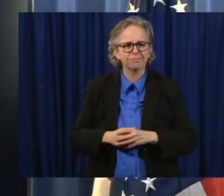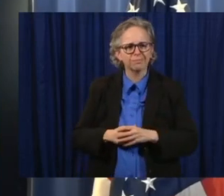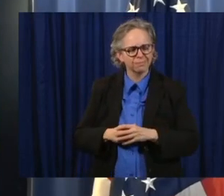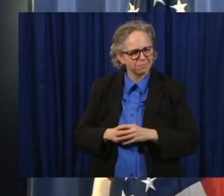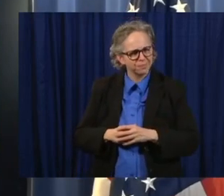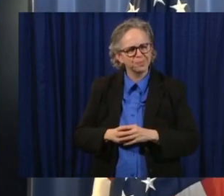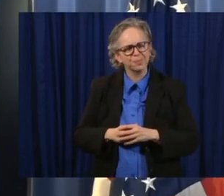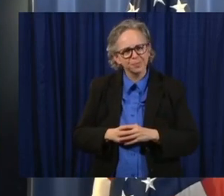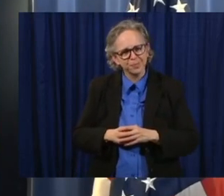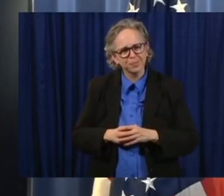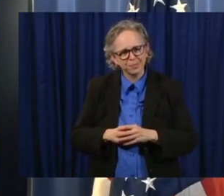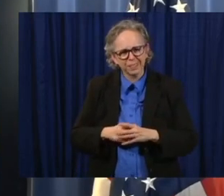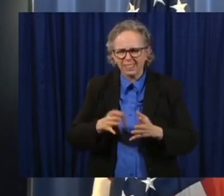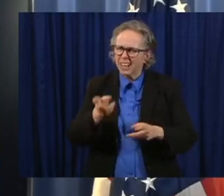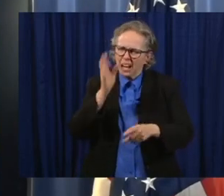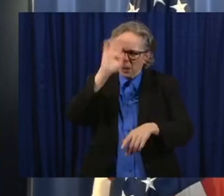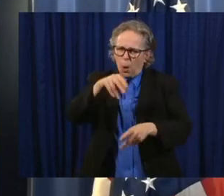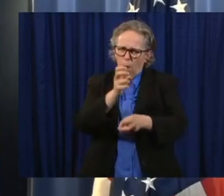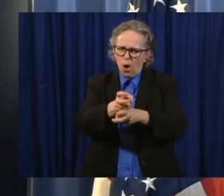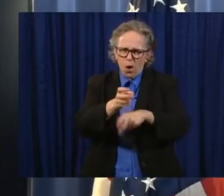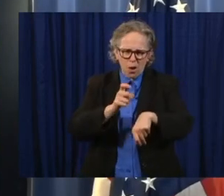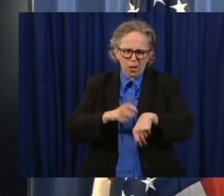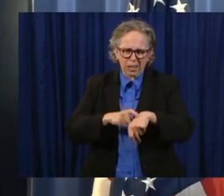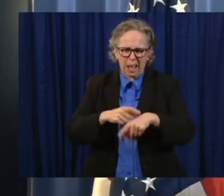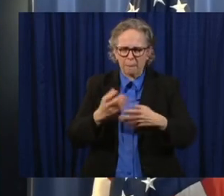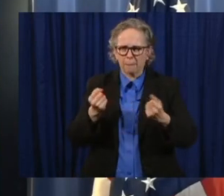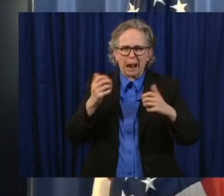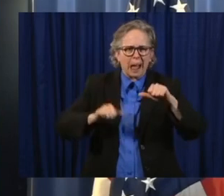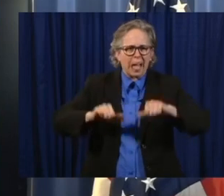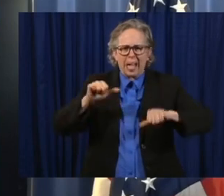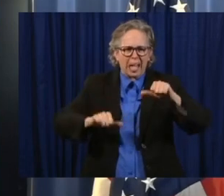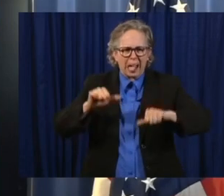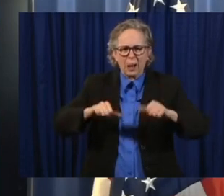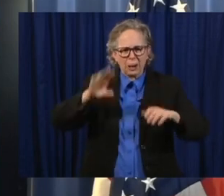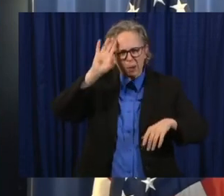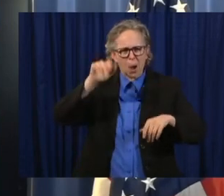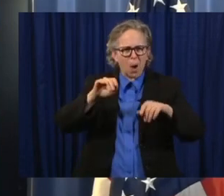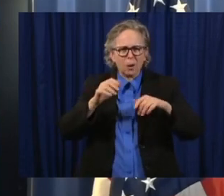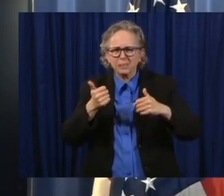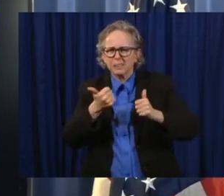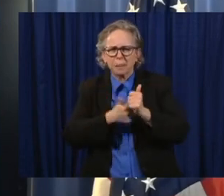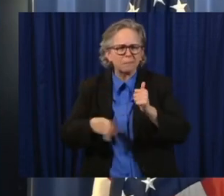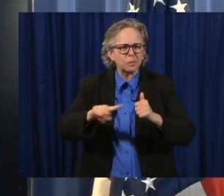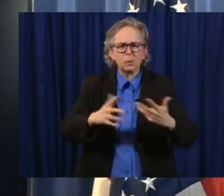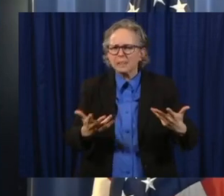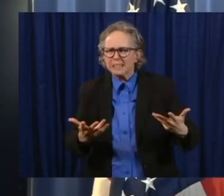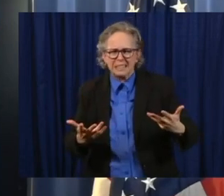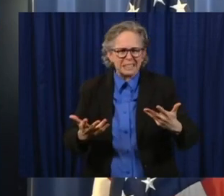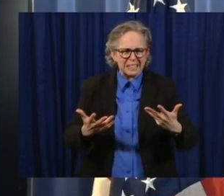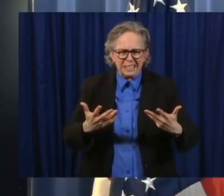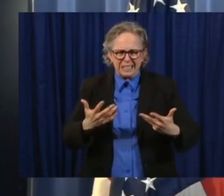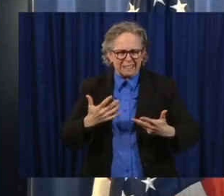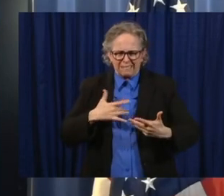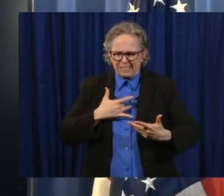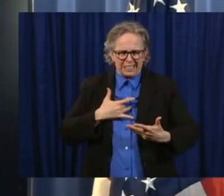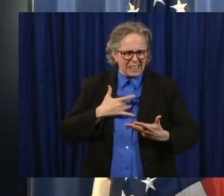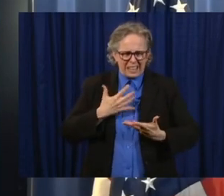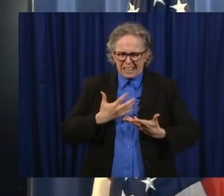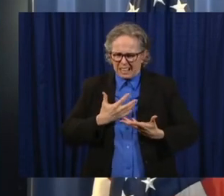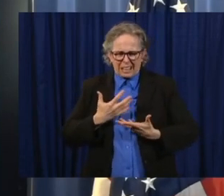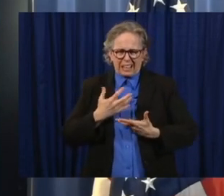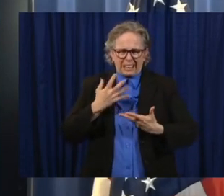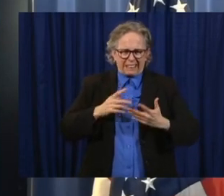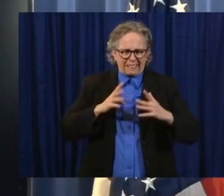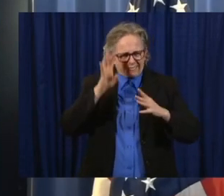we are facing many unknowns. And we know that for some of you, this may not be your time to create, but rather reflect and prepare for something amazing in